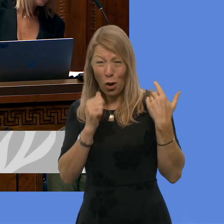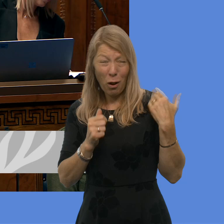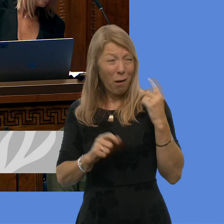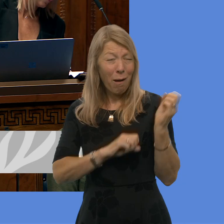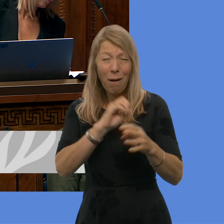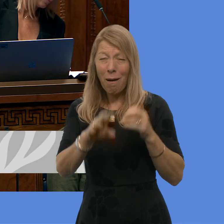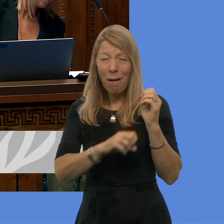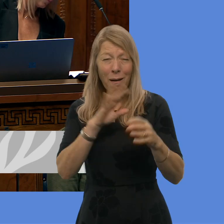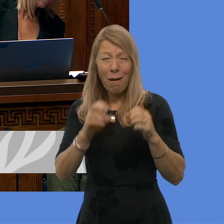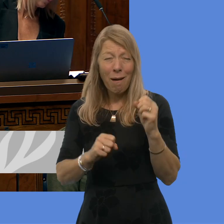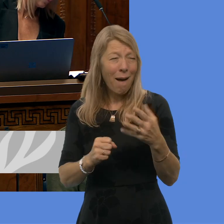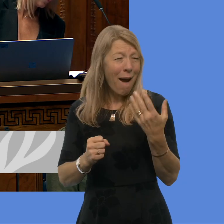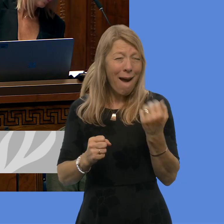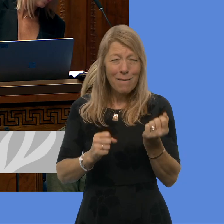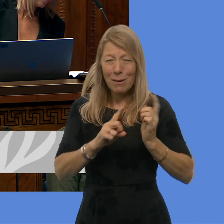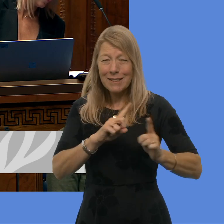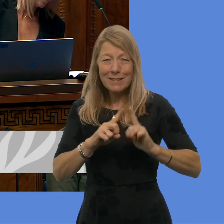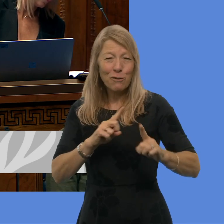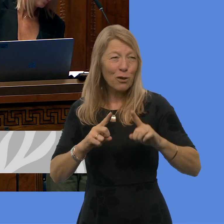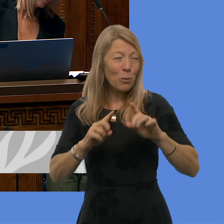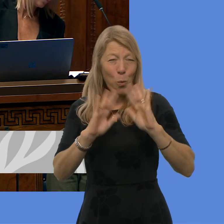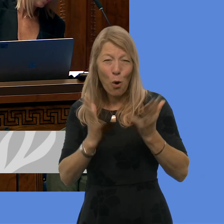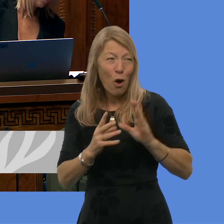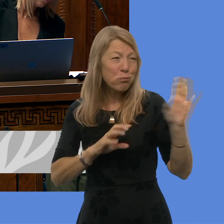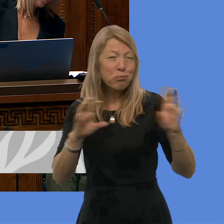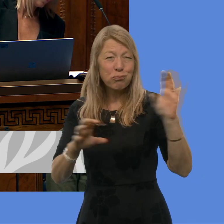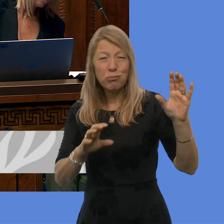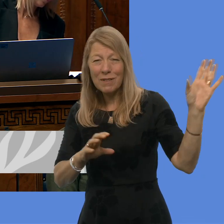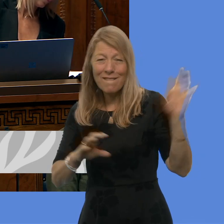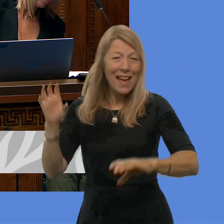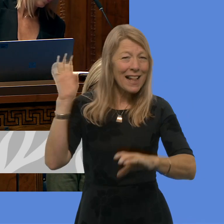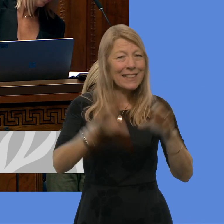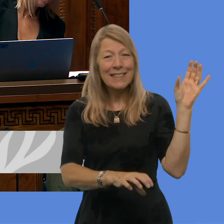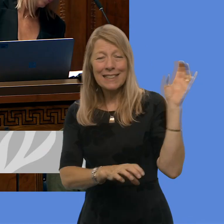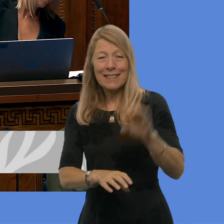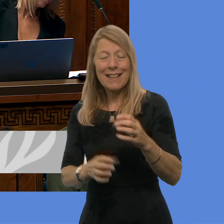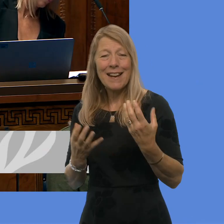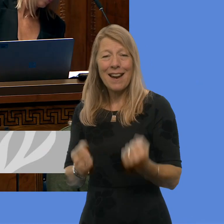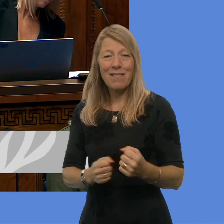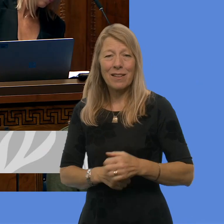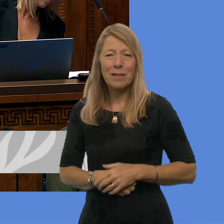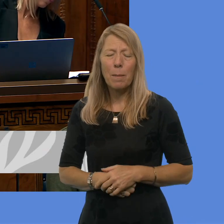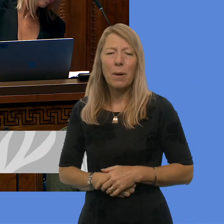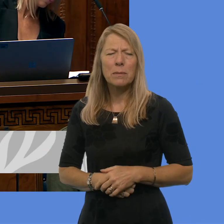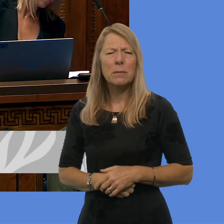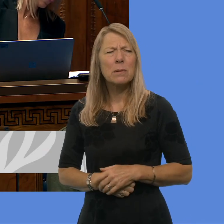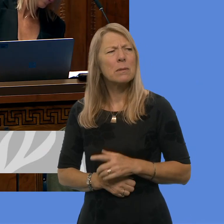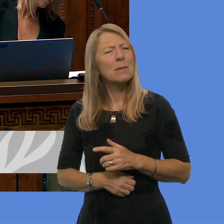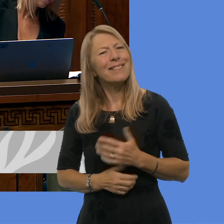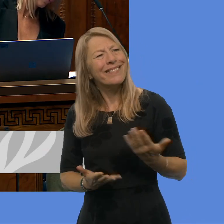different people from all different countries in terms of the big players in terms of investment. But don't sell your soul just in terms